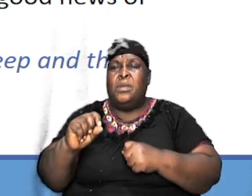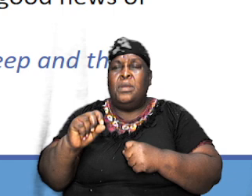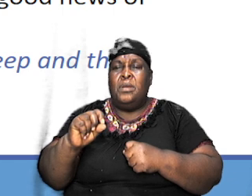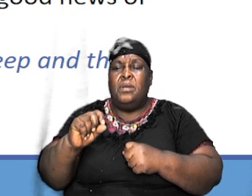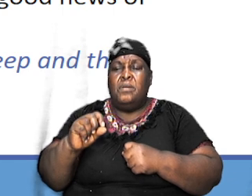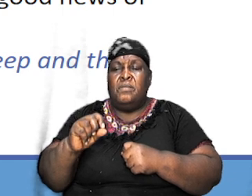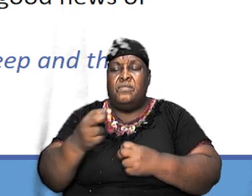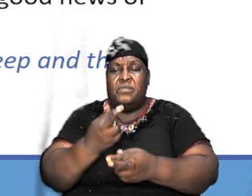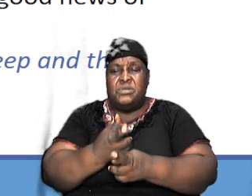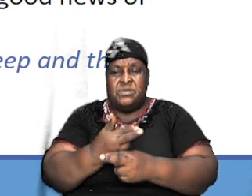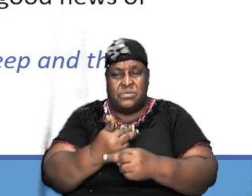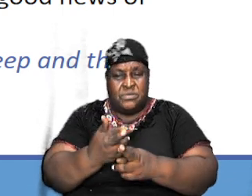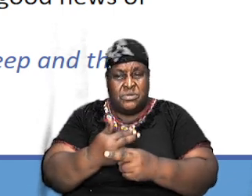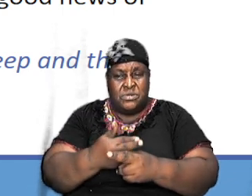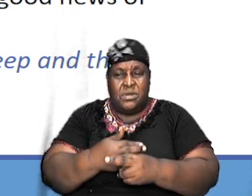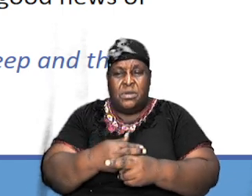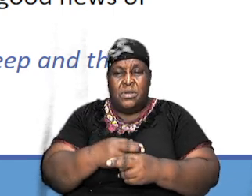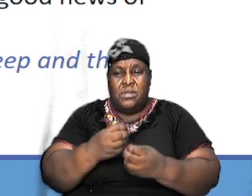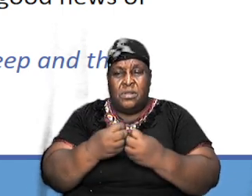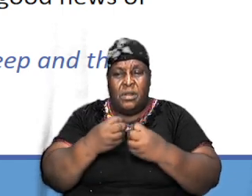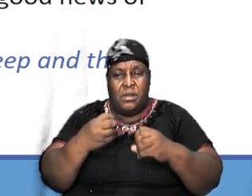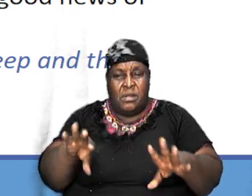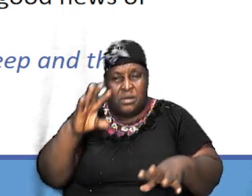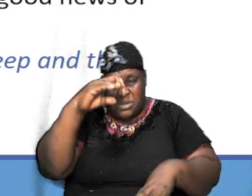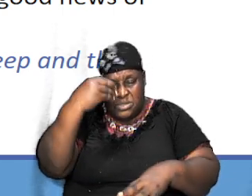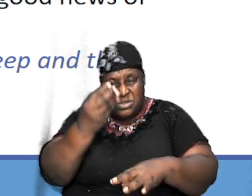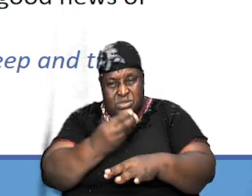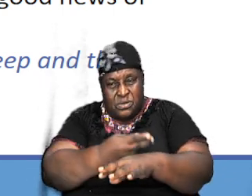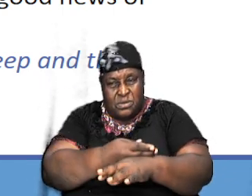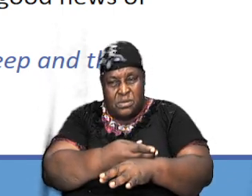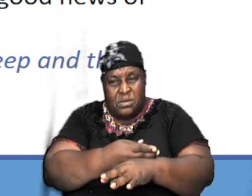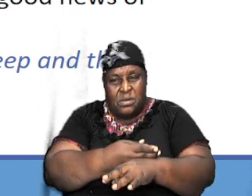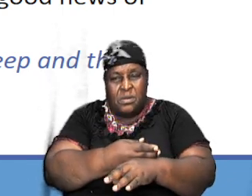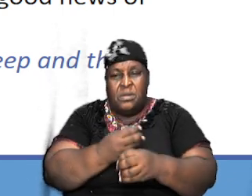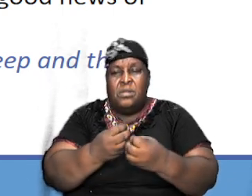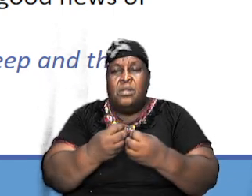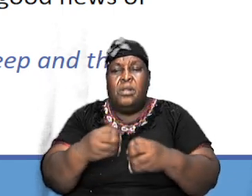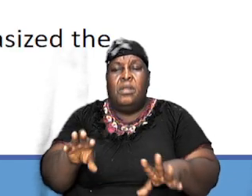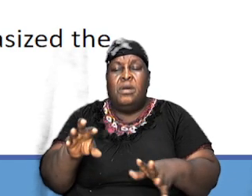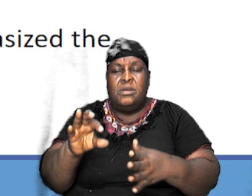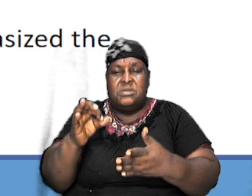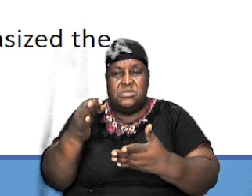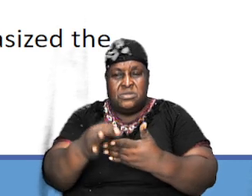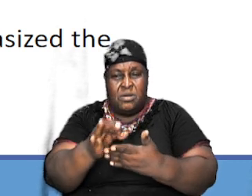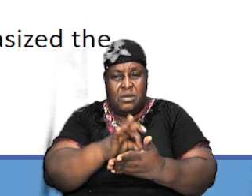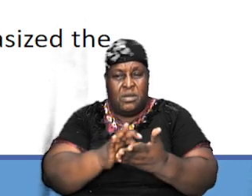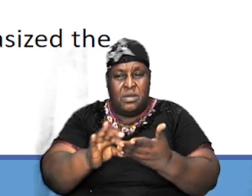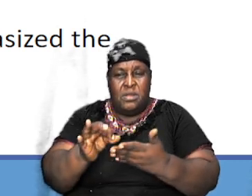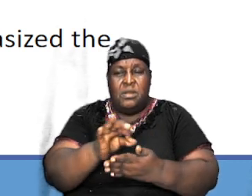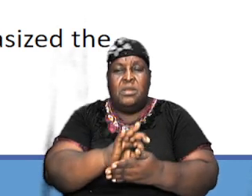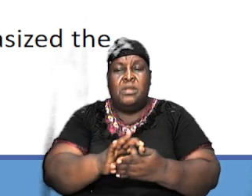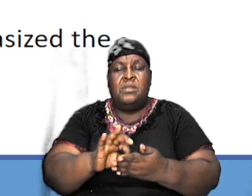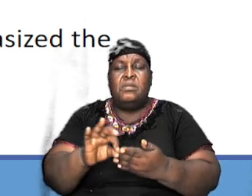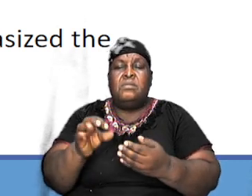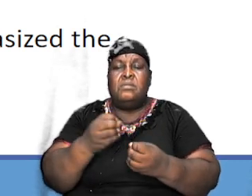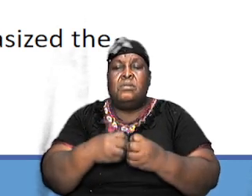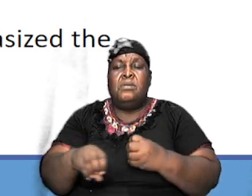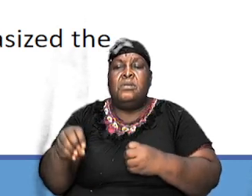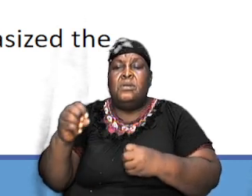coin, and the lost sheep, or the prodigal son, rather. Continue.